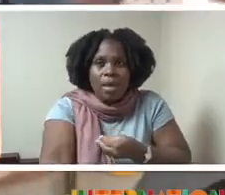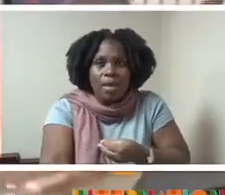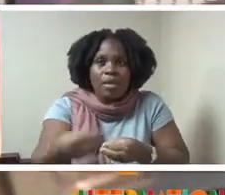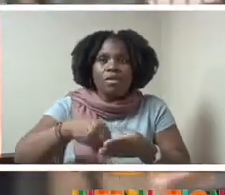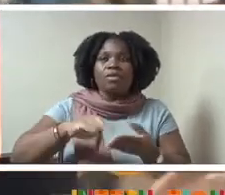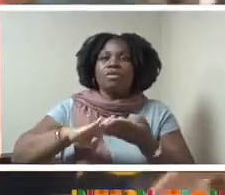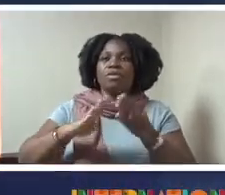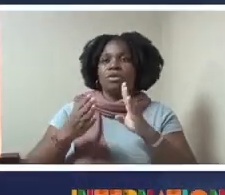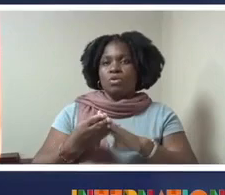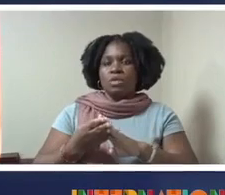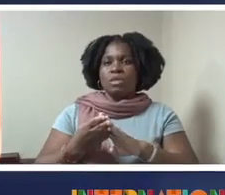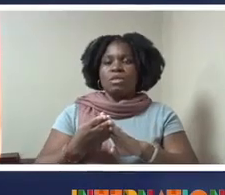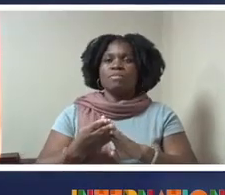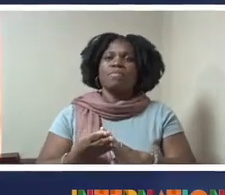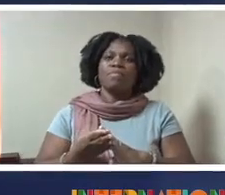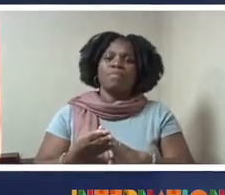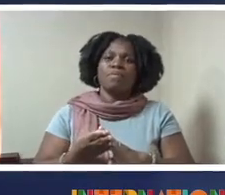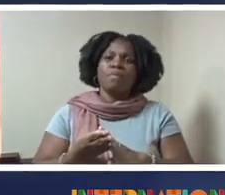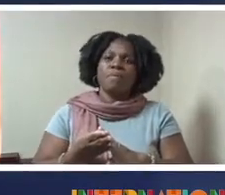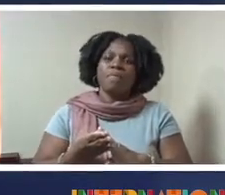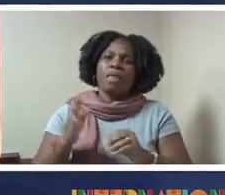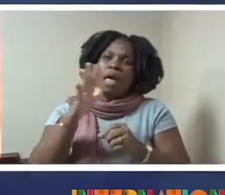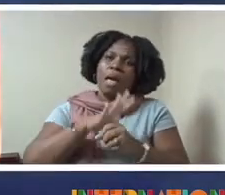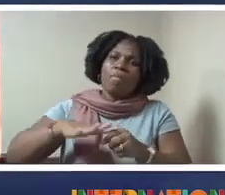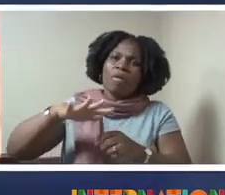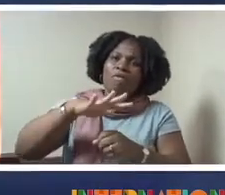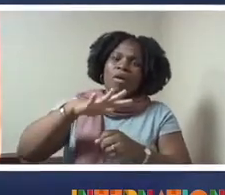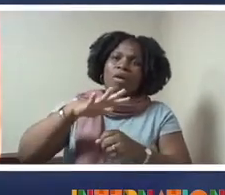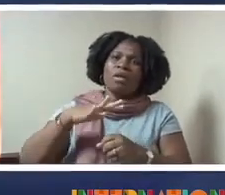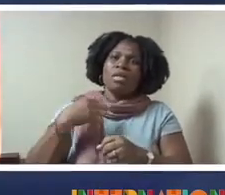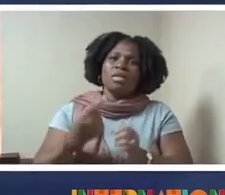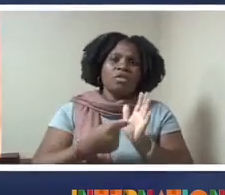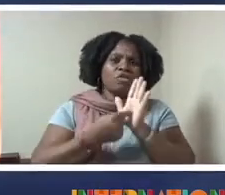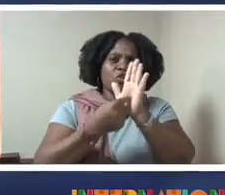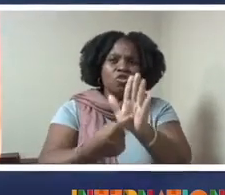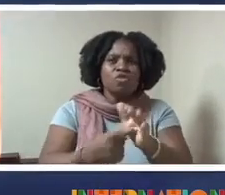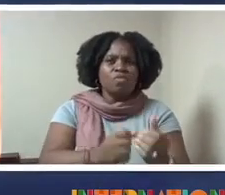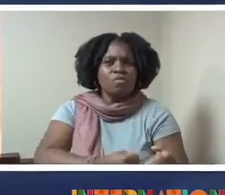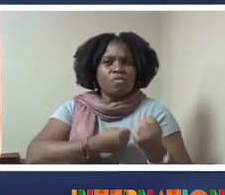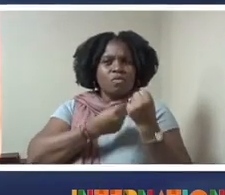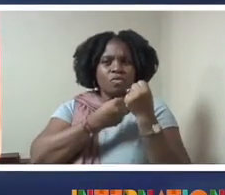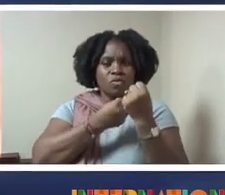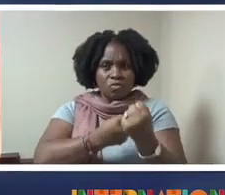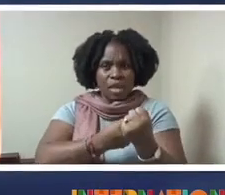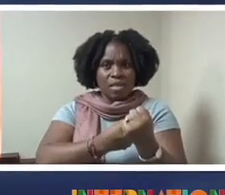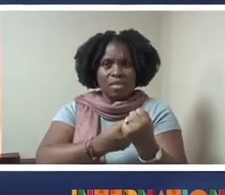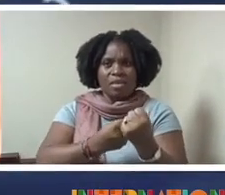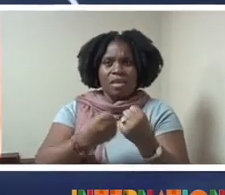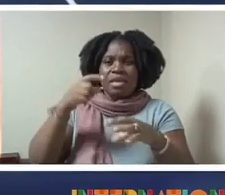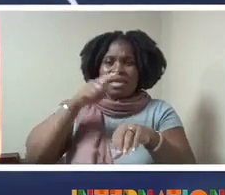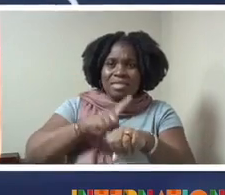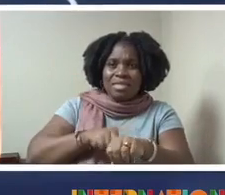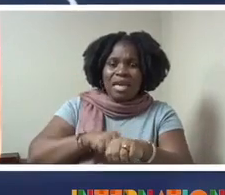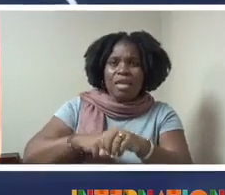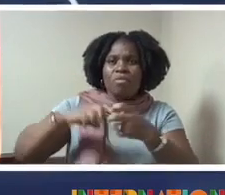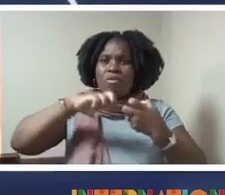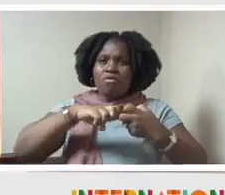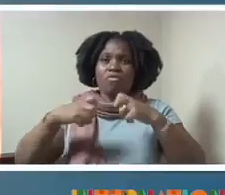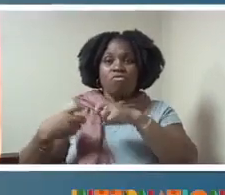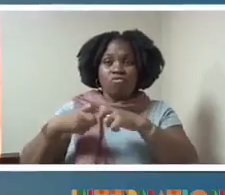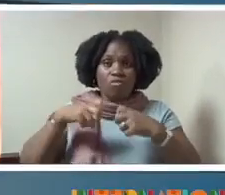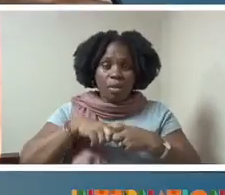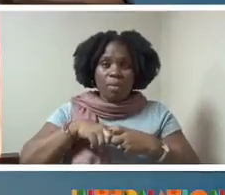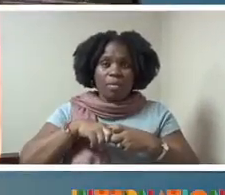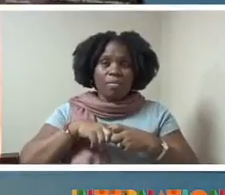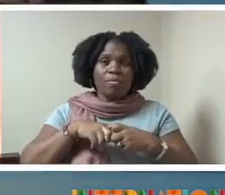financial landscape. The league is comprised of St. Kitts Cooperative Credit Union, Nevis Cooperative Credit Union, the